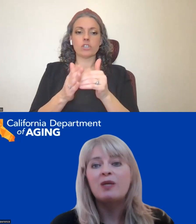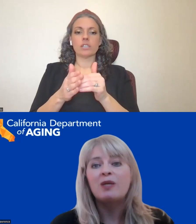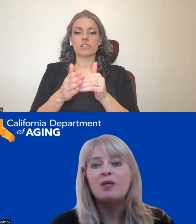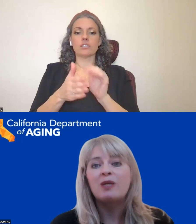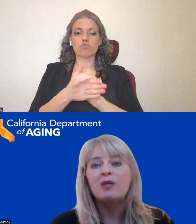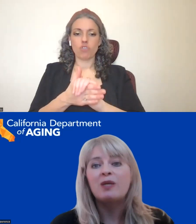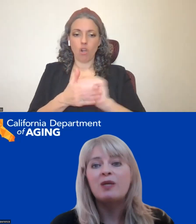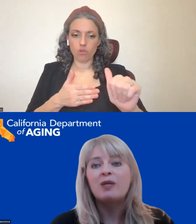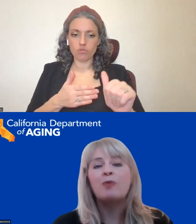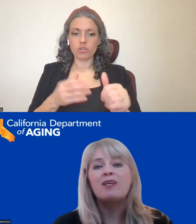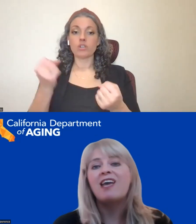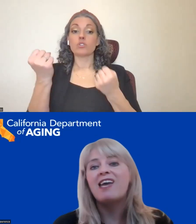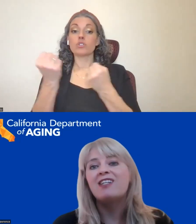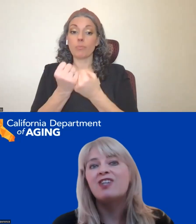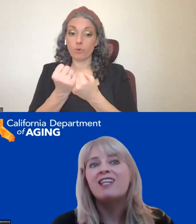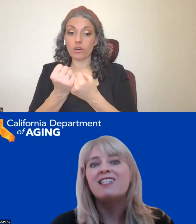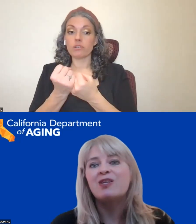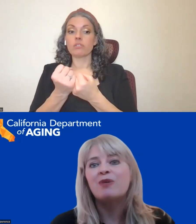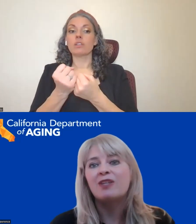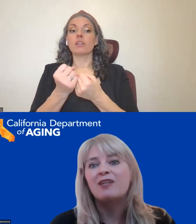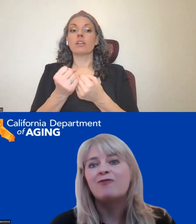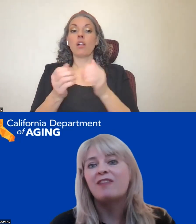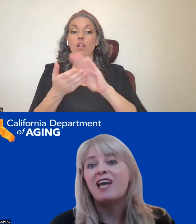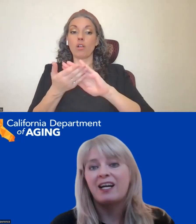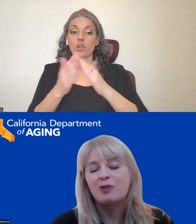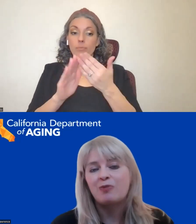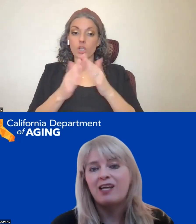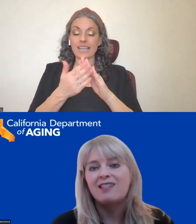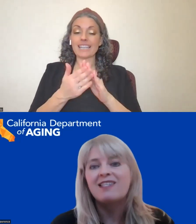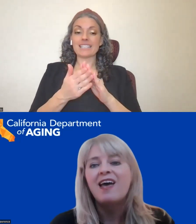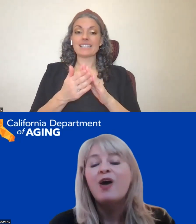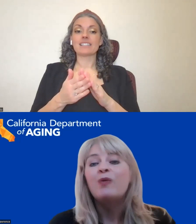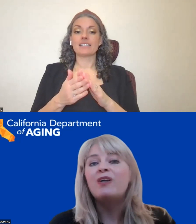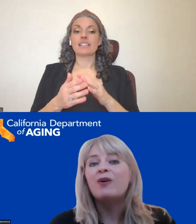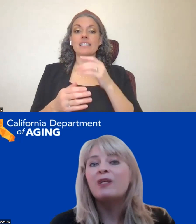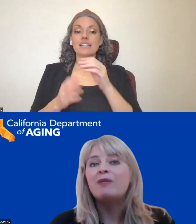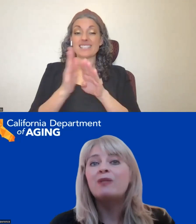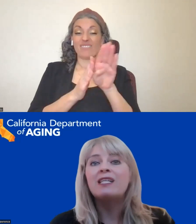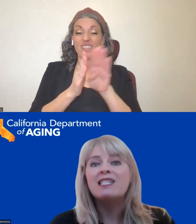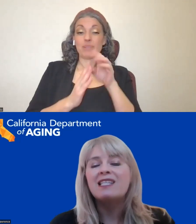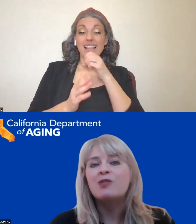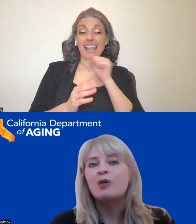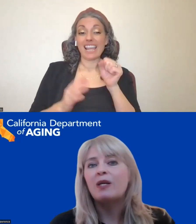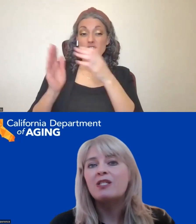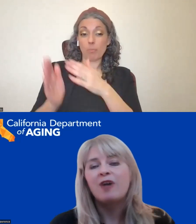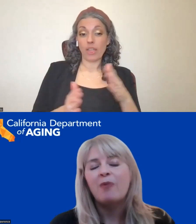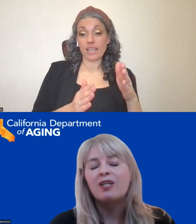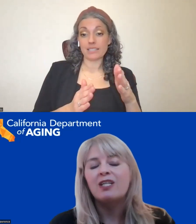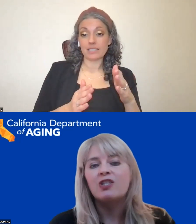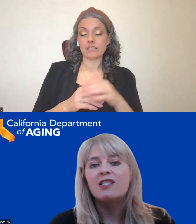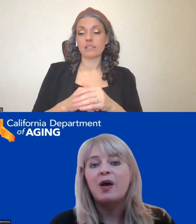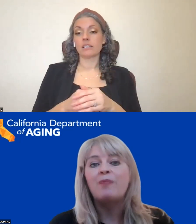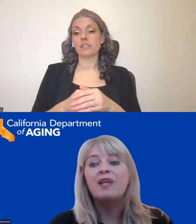local communities in developing age and disability friendly action plans. We are going to be releasing this request